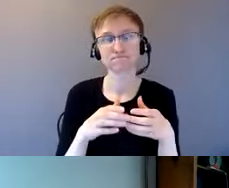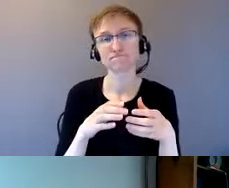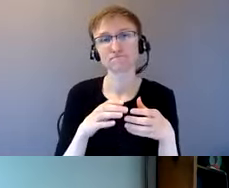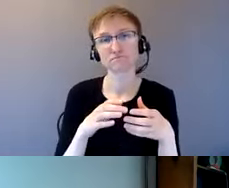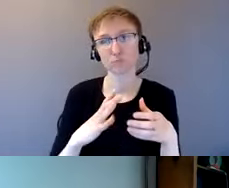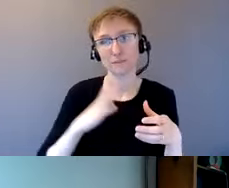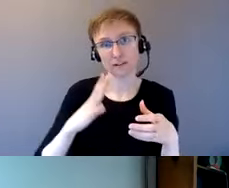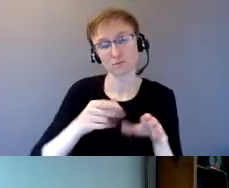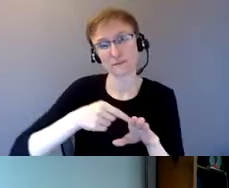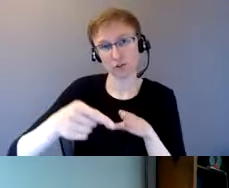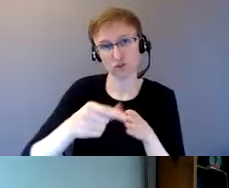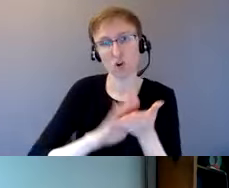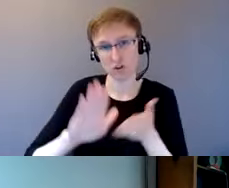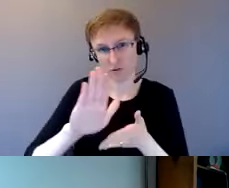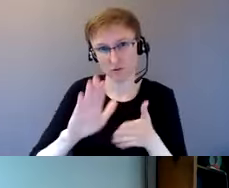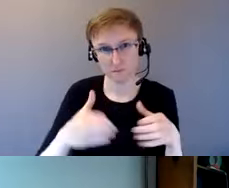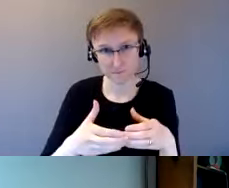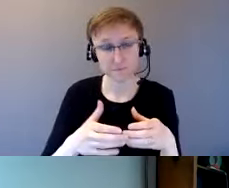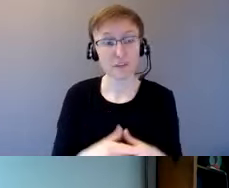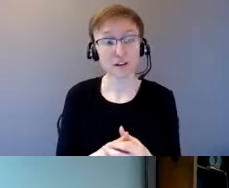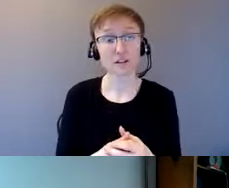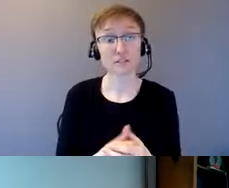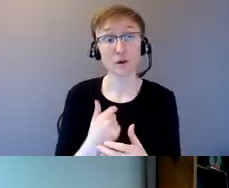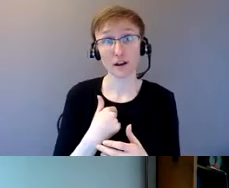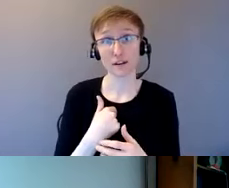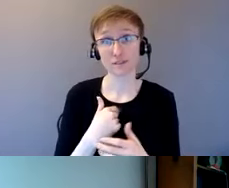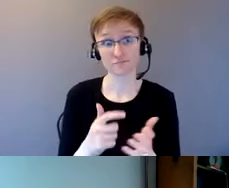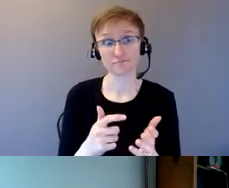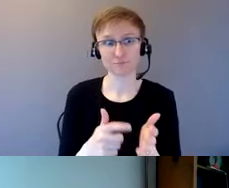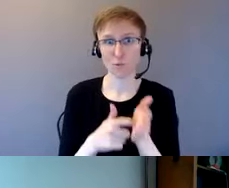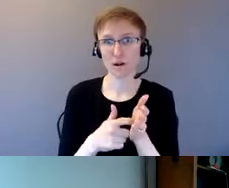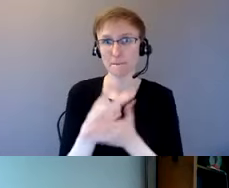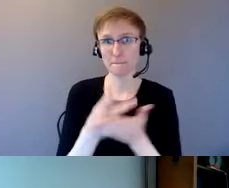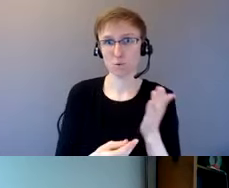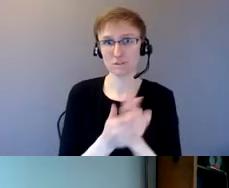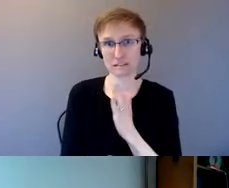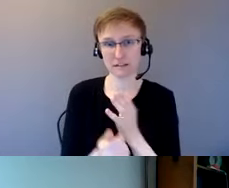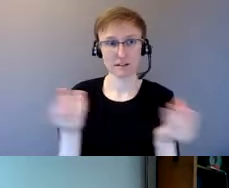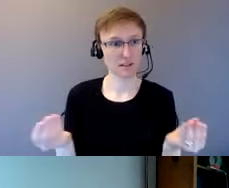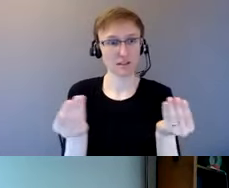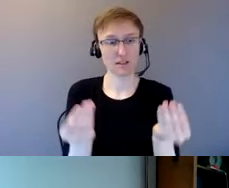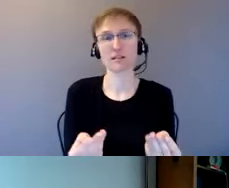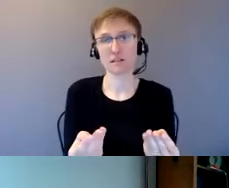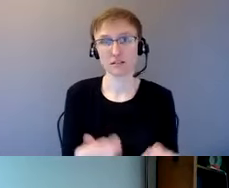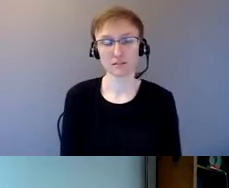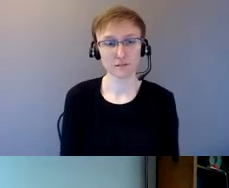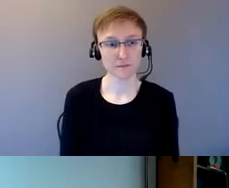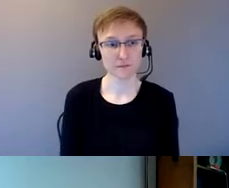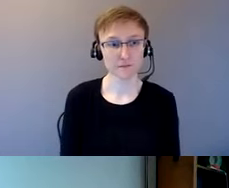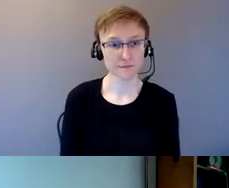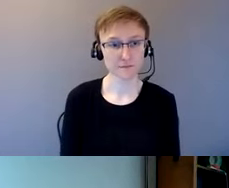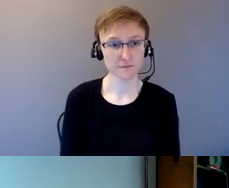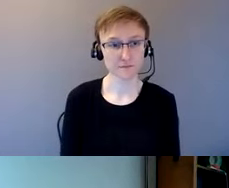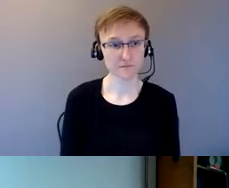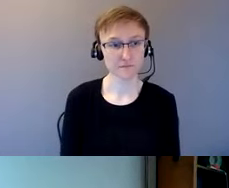have to be an occupational therapist. I have to bring both sets of skills with me to the table. Next slide, please.